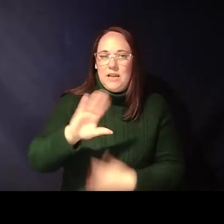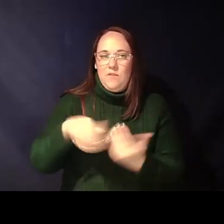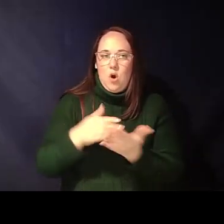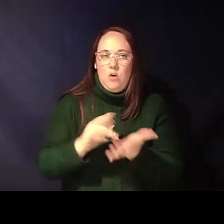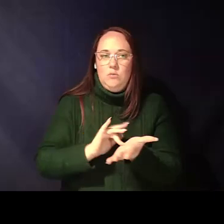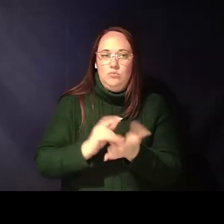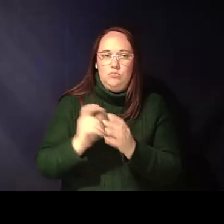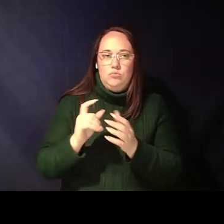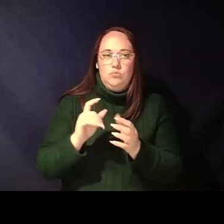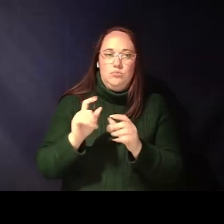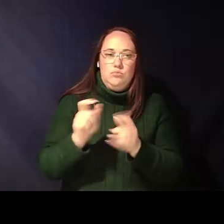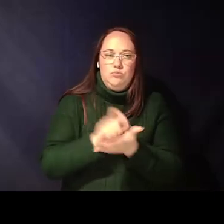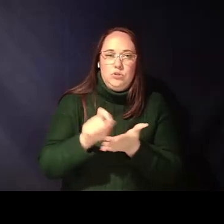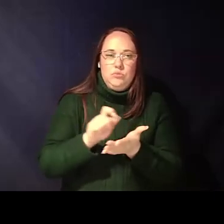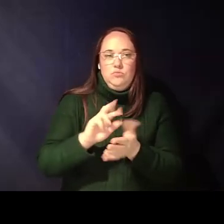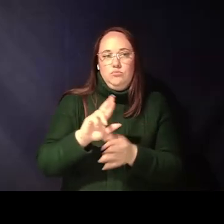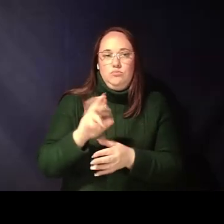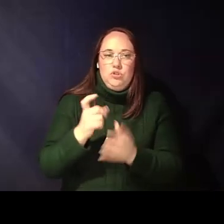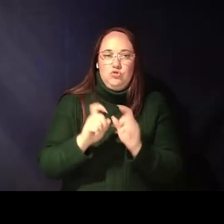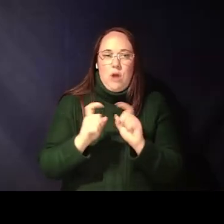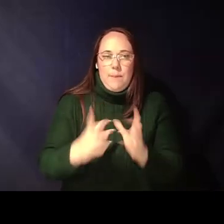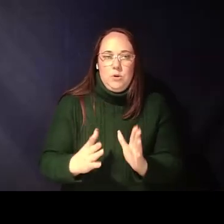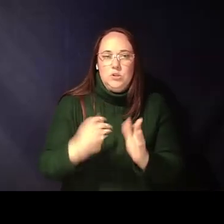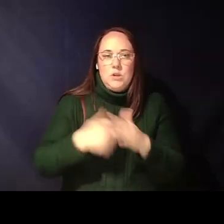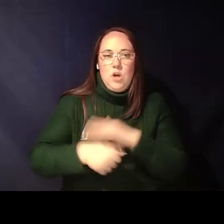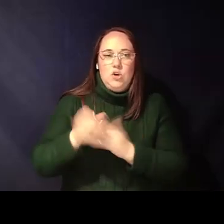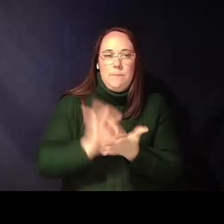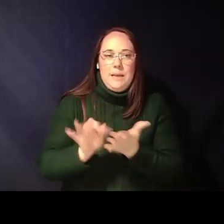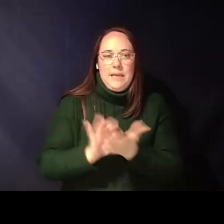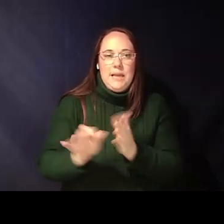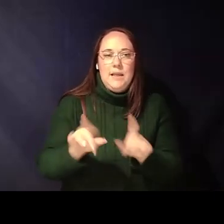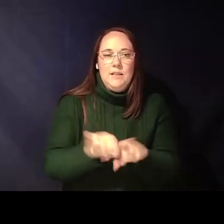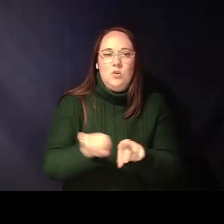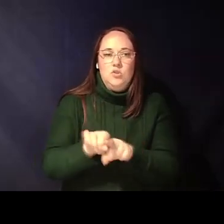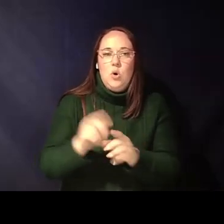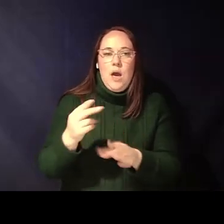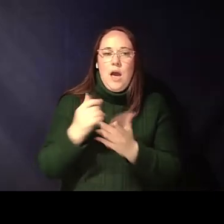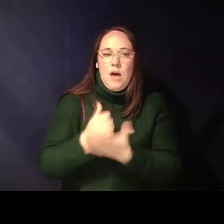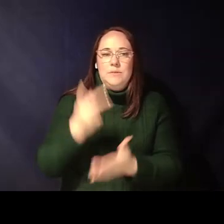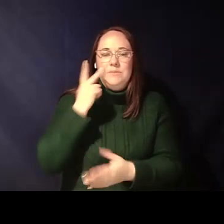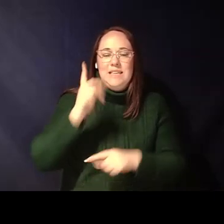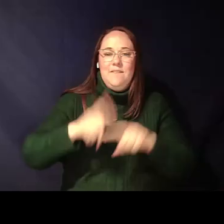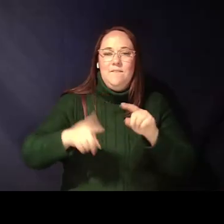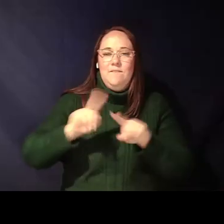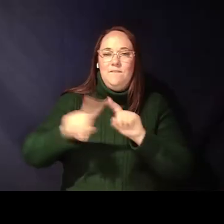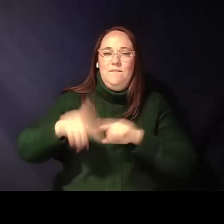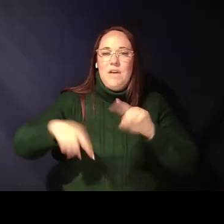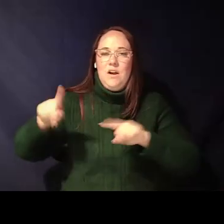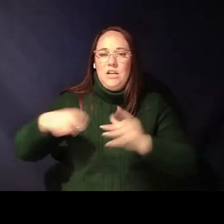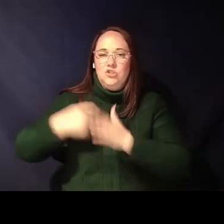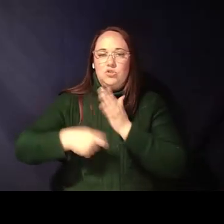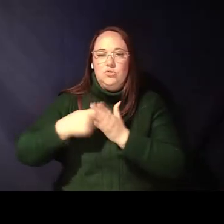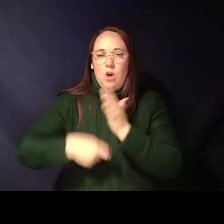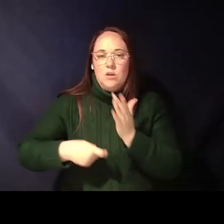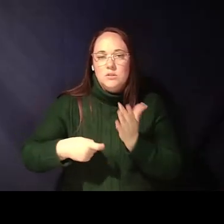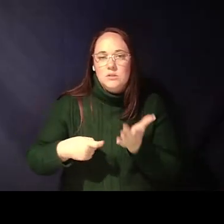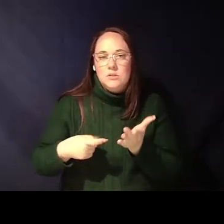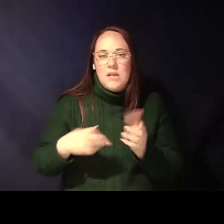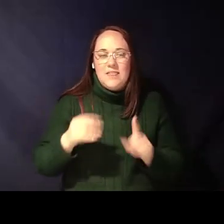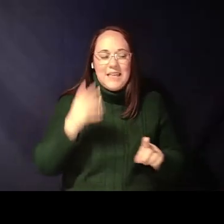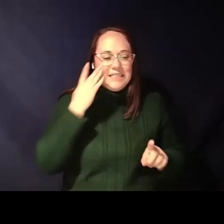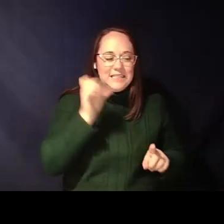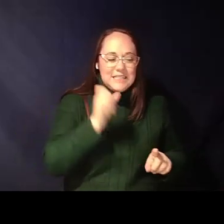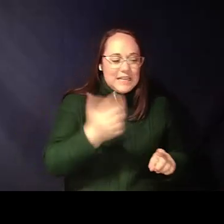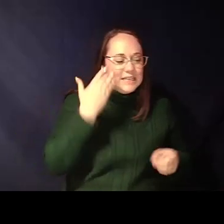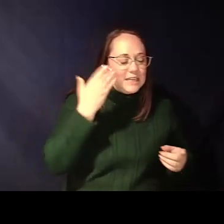using a tool that helps them see various drug prices that they can say, oh, I didn't know this one was lower than that one. And if